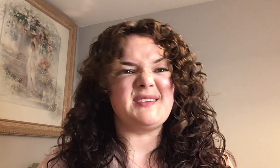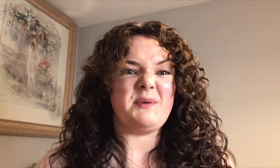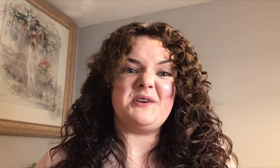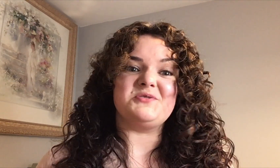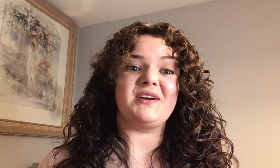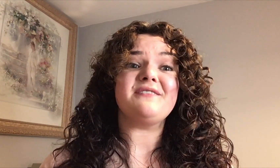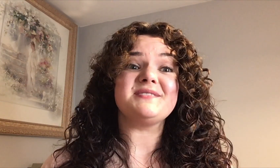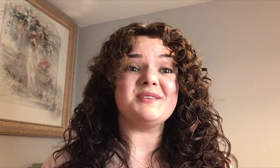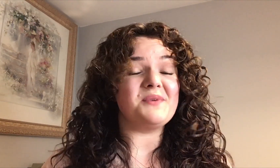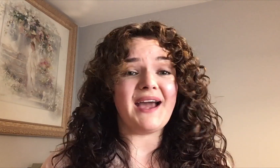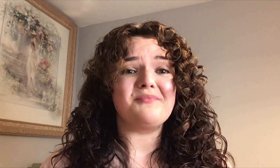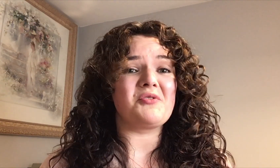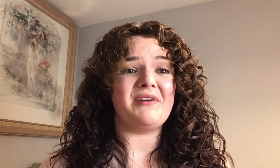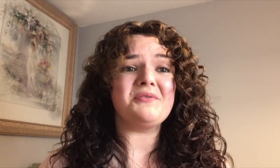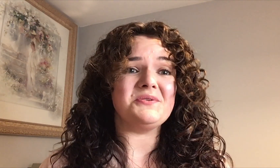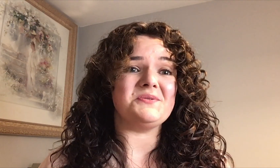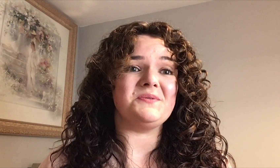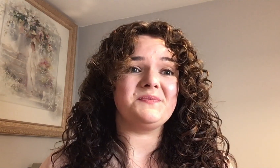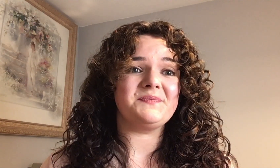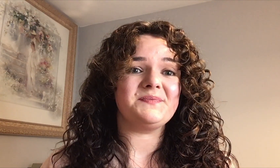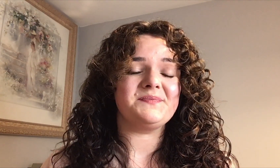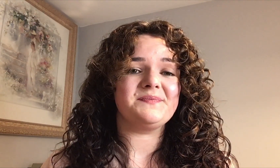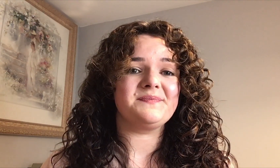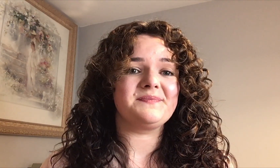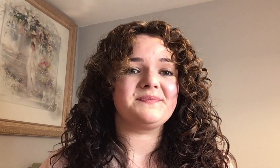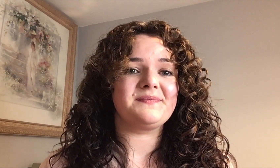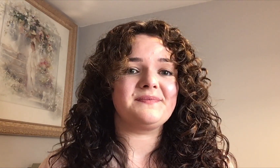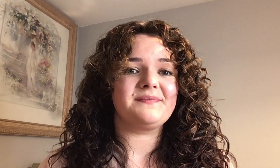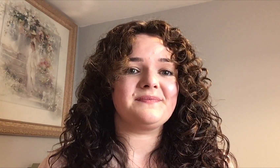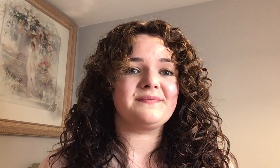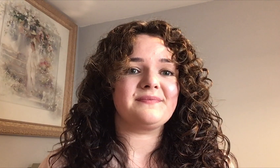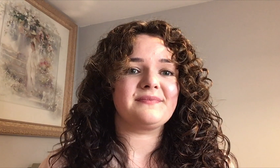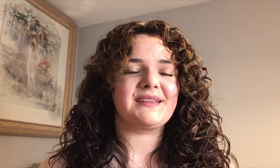or even the spiritual gifts that we add more value to.